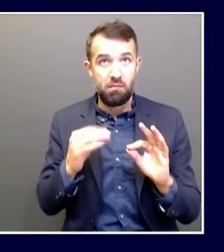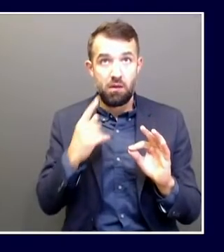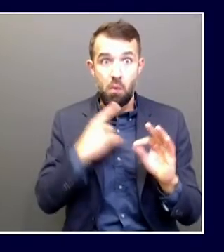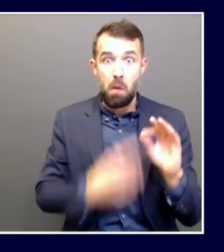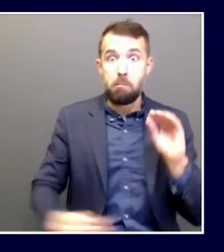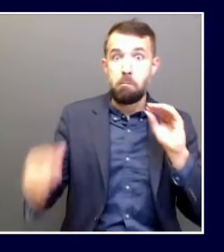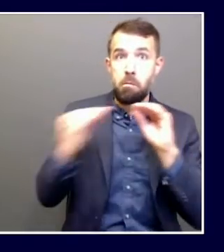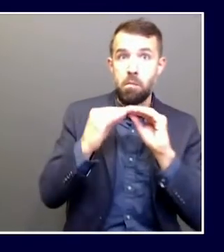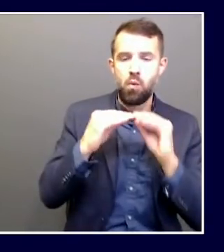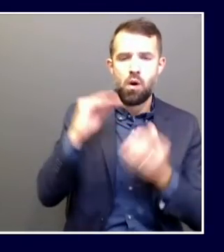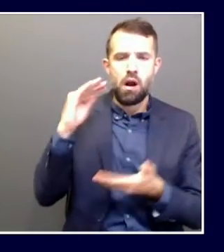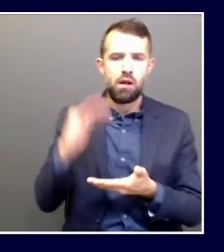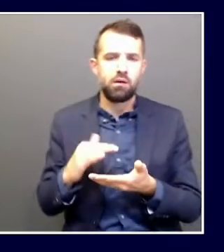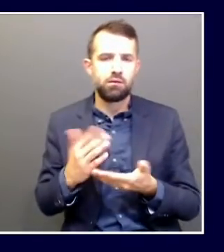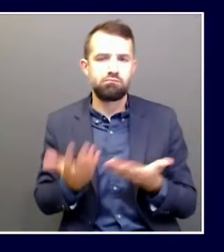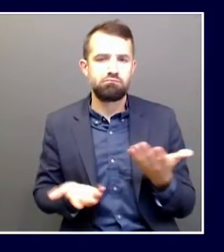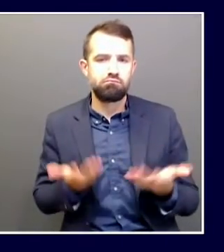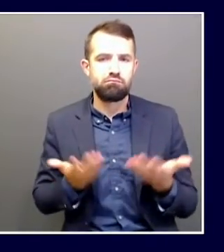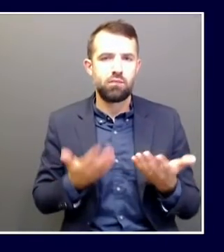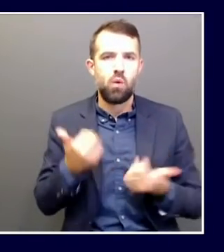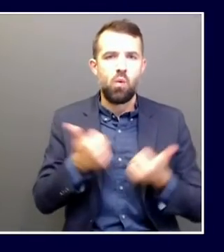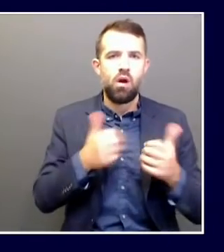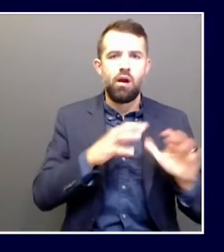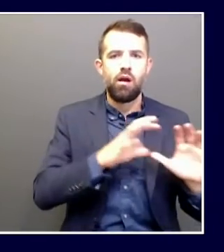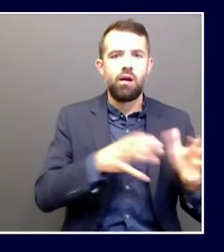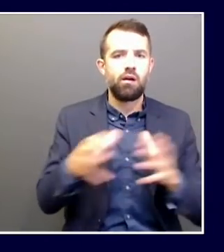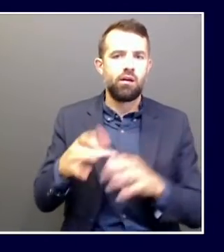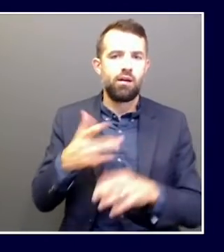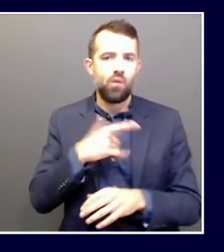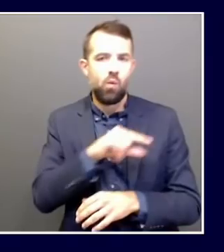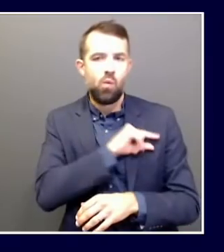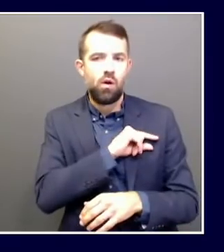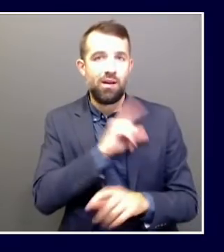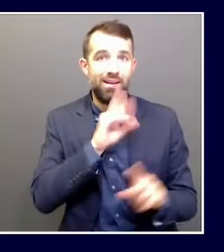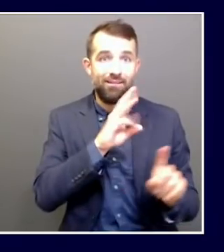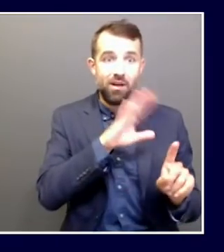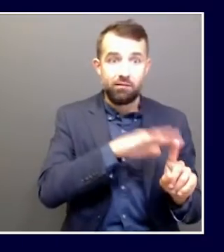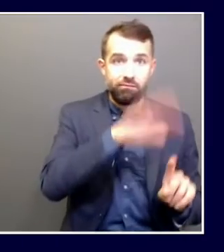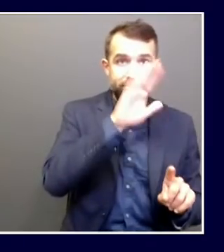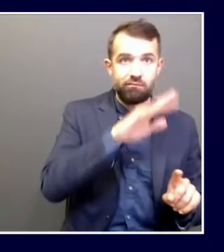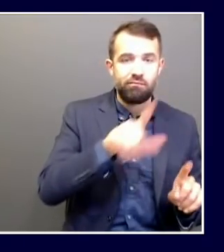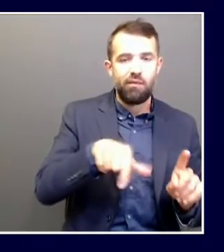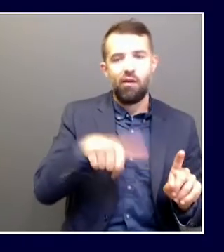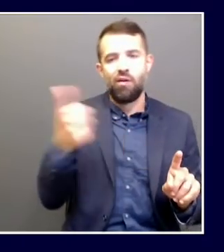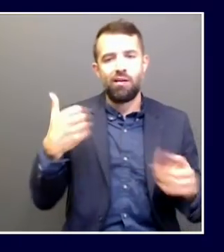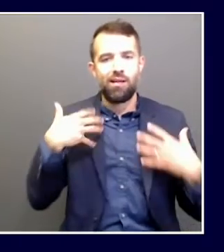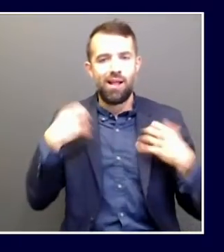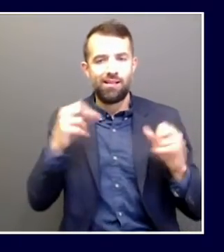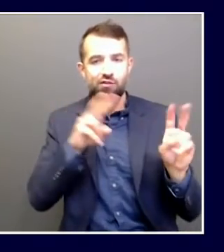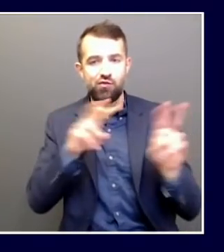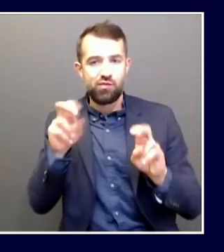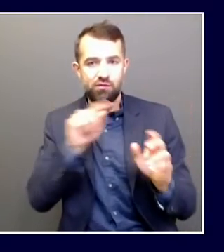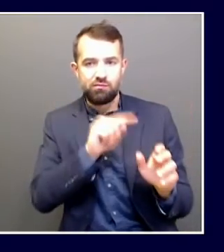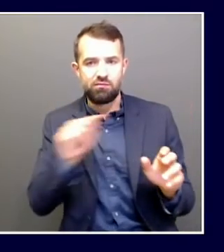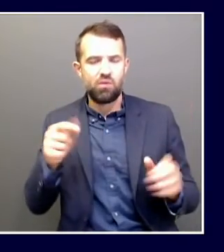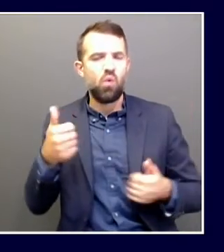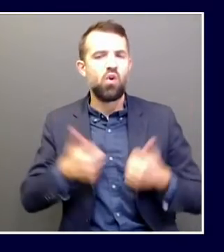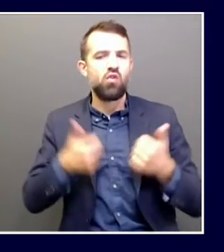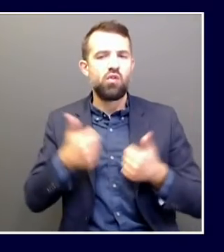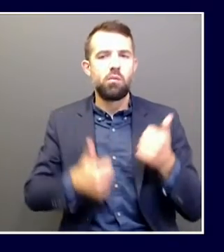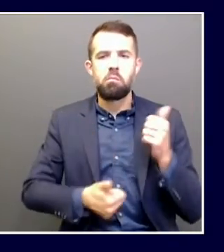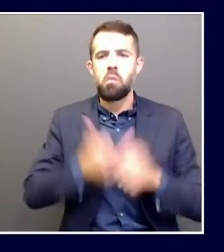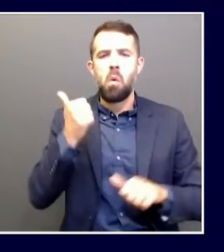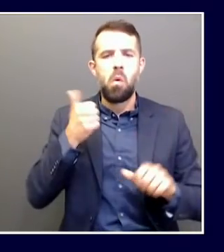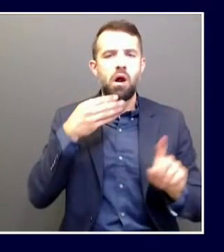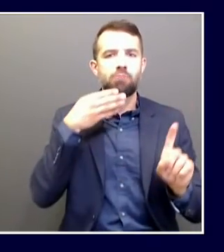are getting it the most? Yeah, Patty, one note there. I'm glad you raised this. We've administered